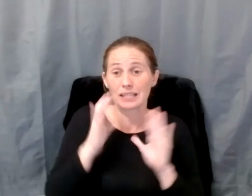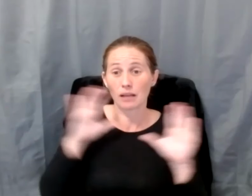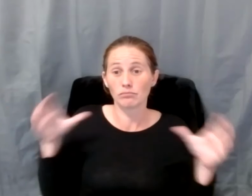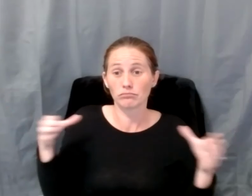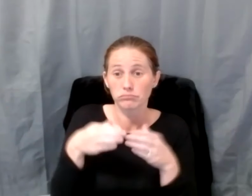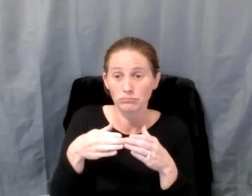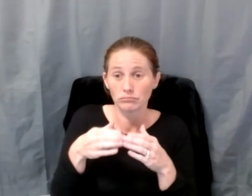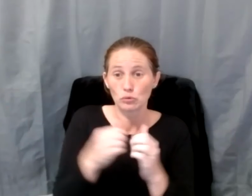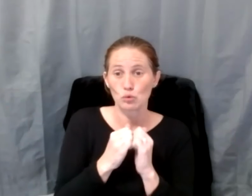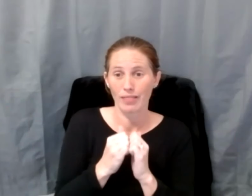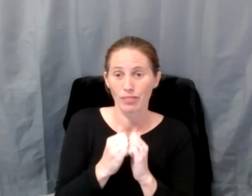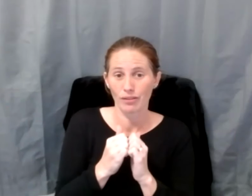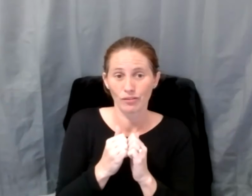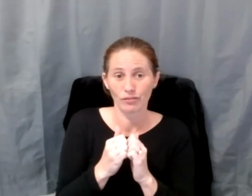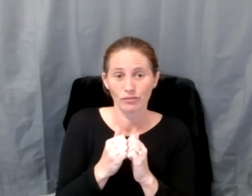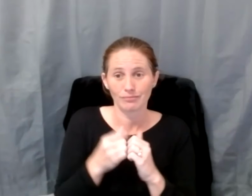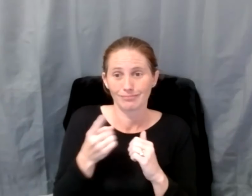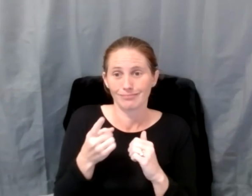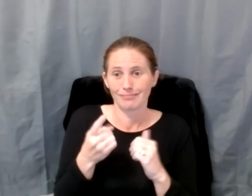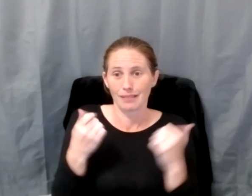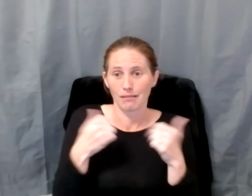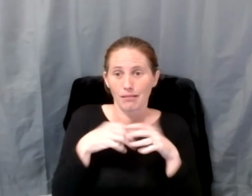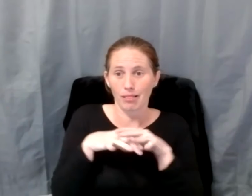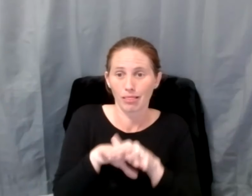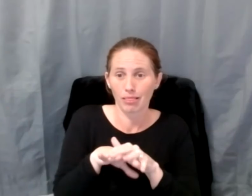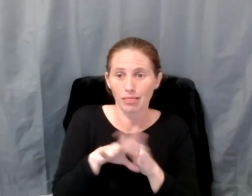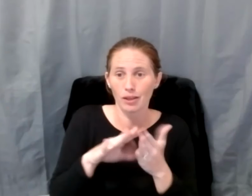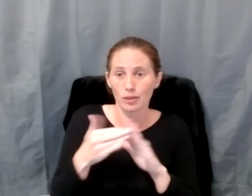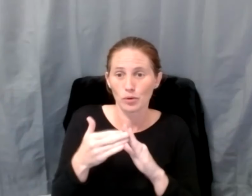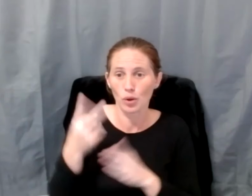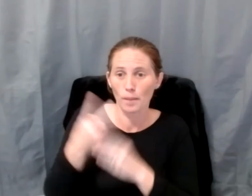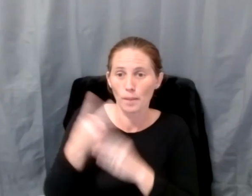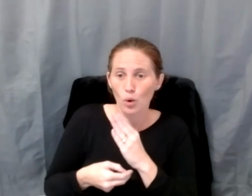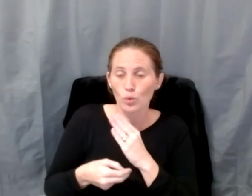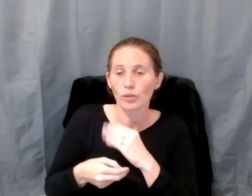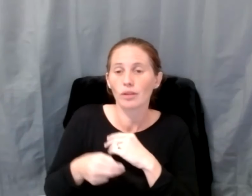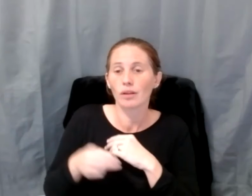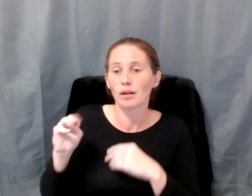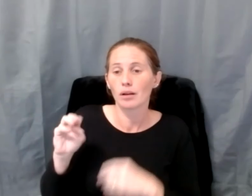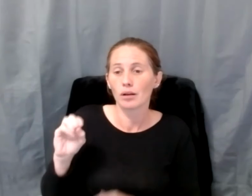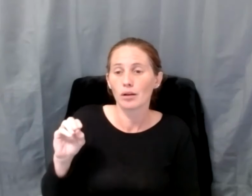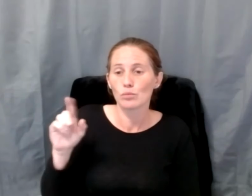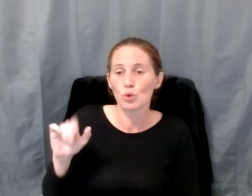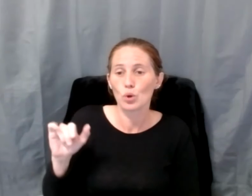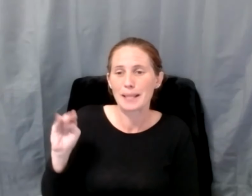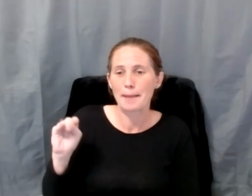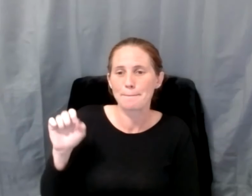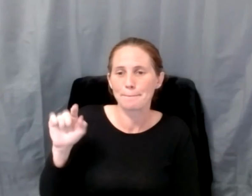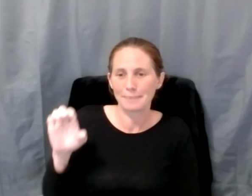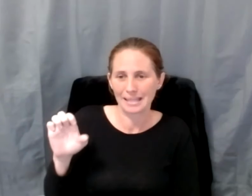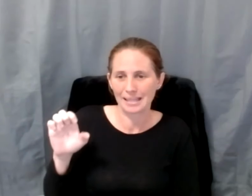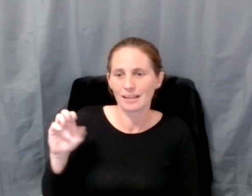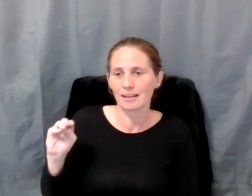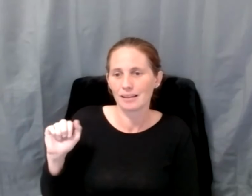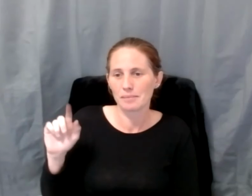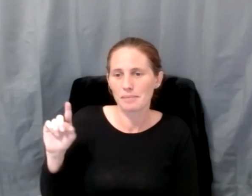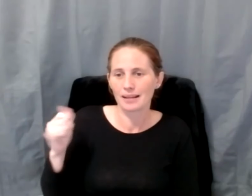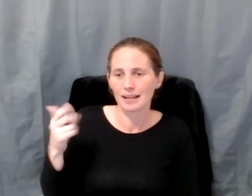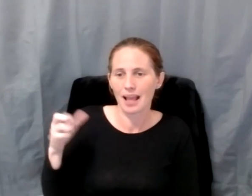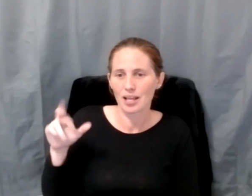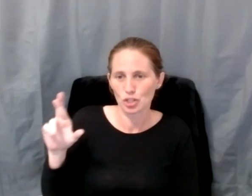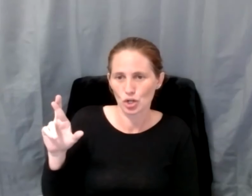and they are, you know, descendant communities are both Madagascan and Mozambican in heritage. And that knowledge looks as if it was